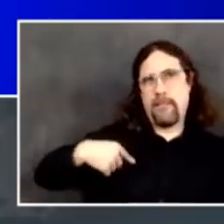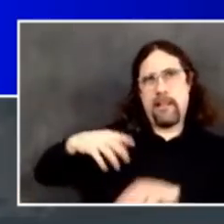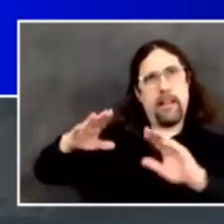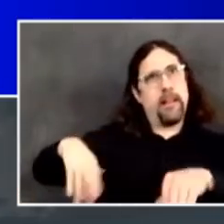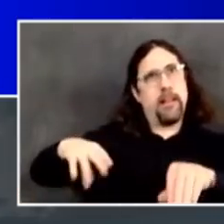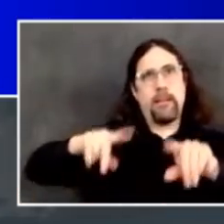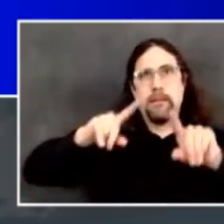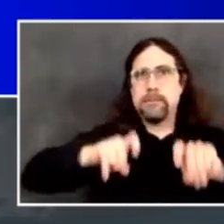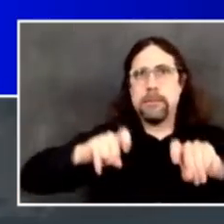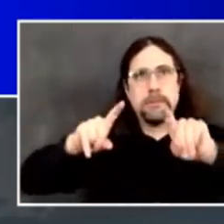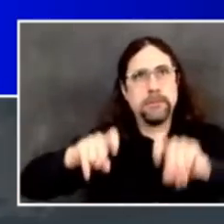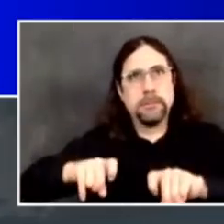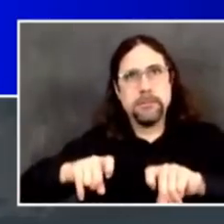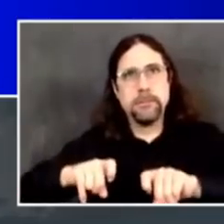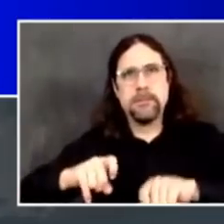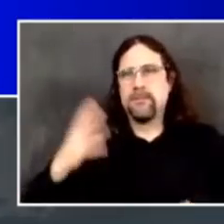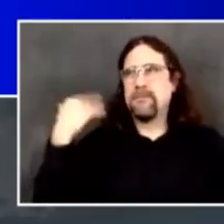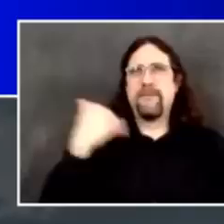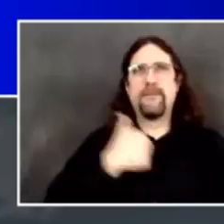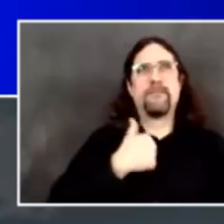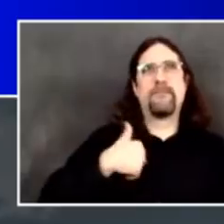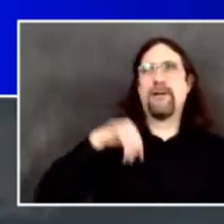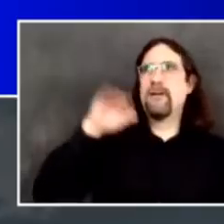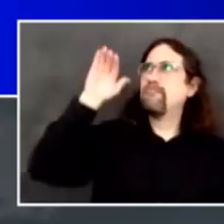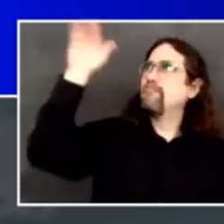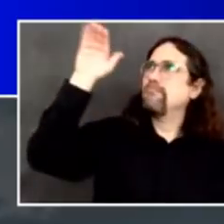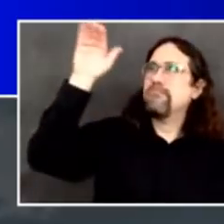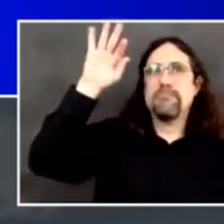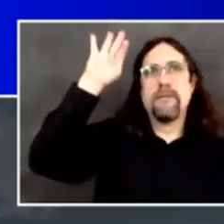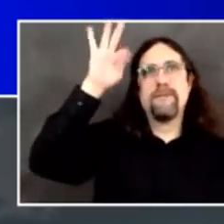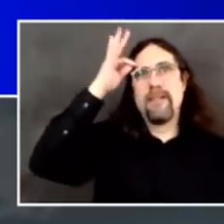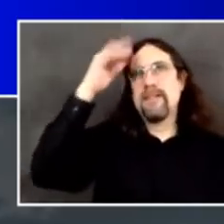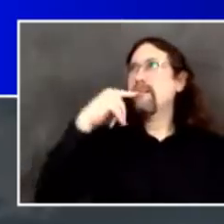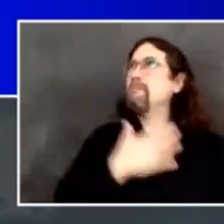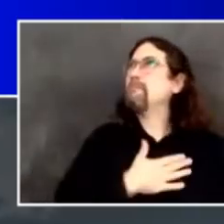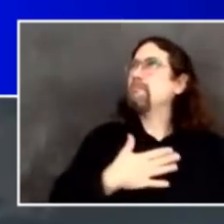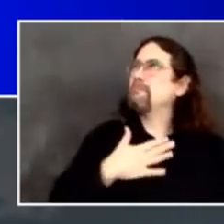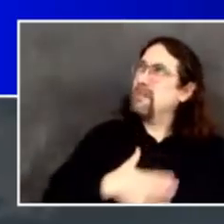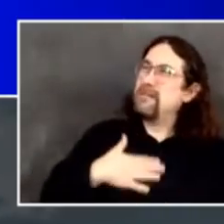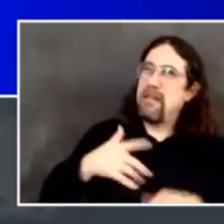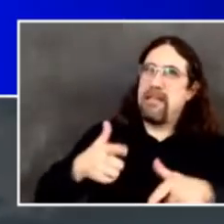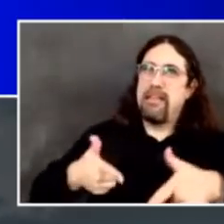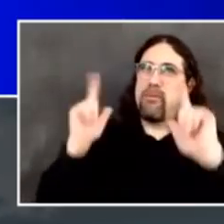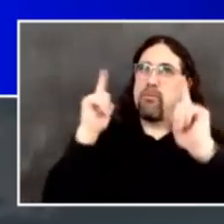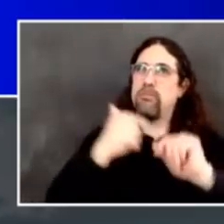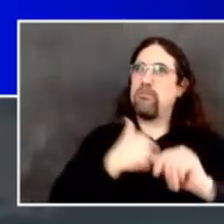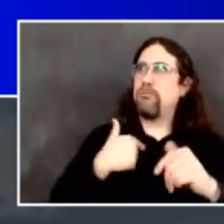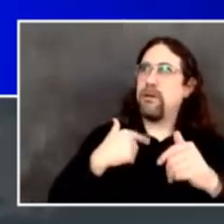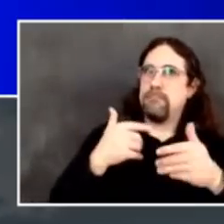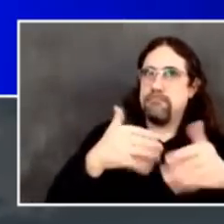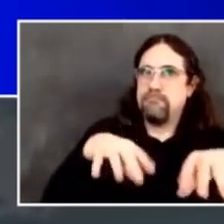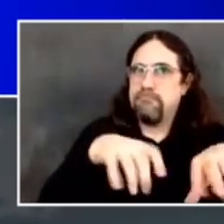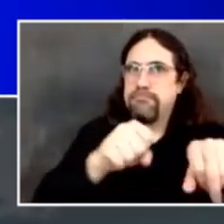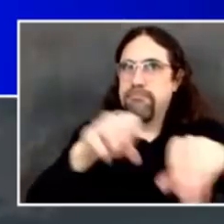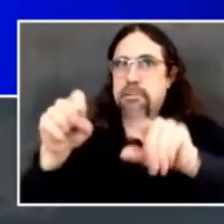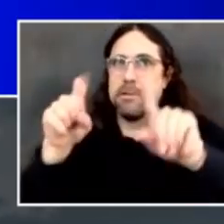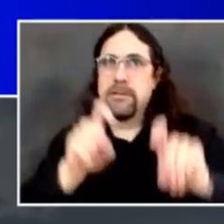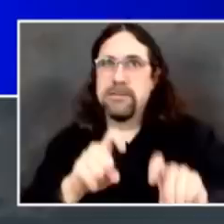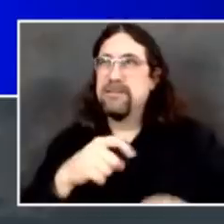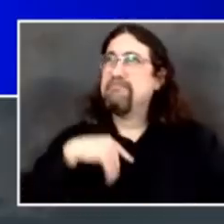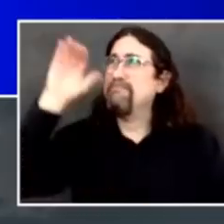And in the beginning, there were very, very few tests being taken. Public health lab leading the way, and they did a great job.